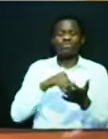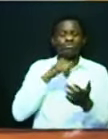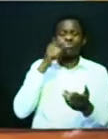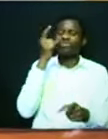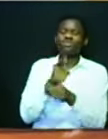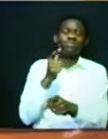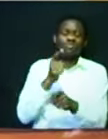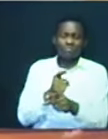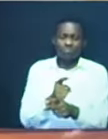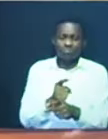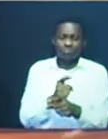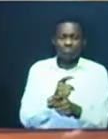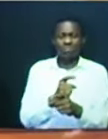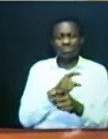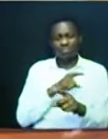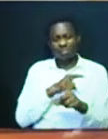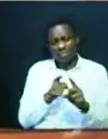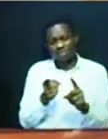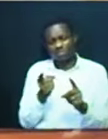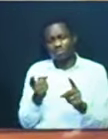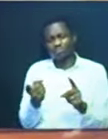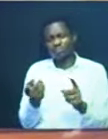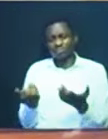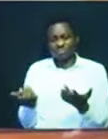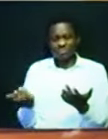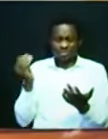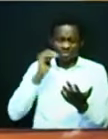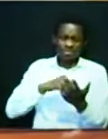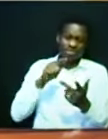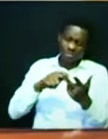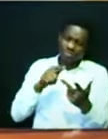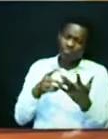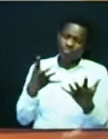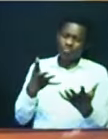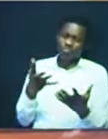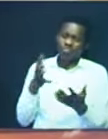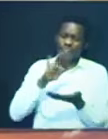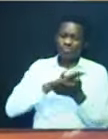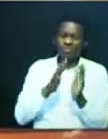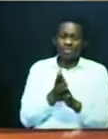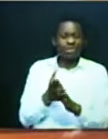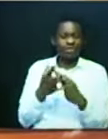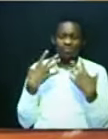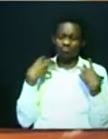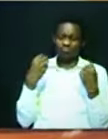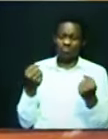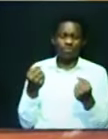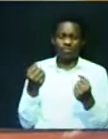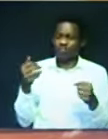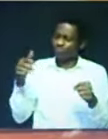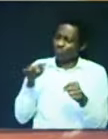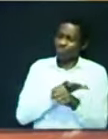Now he's interested in our total well-being. He